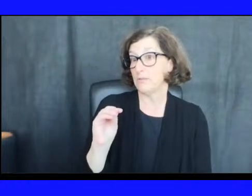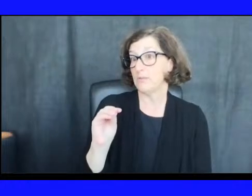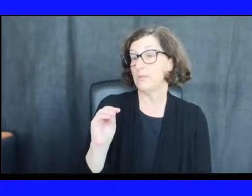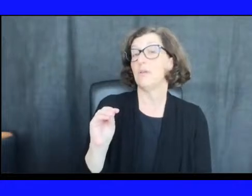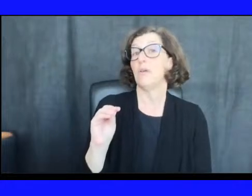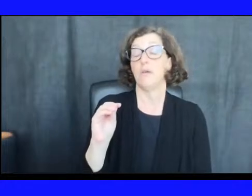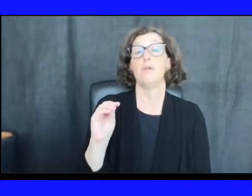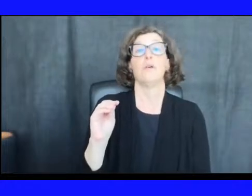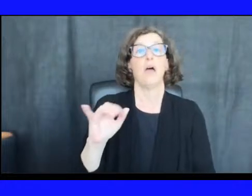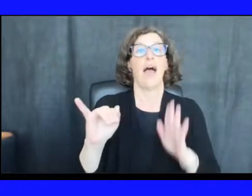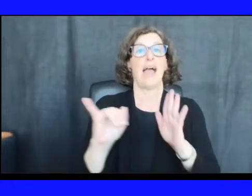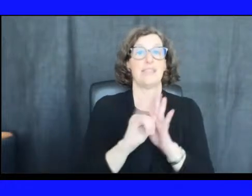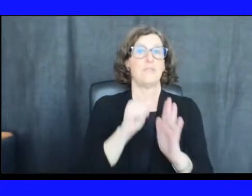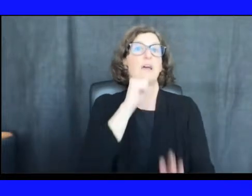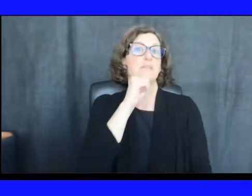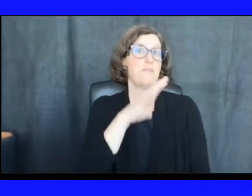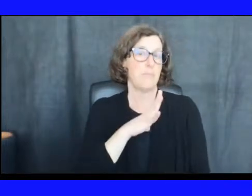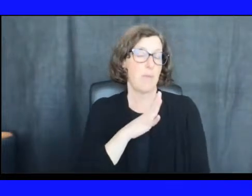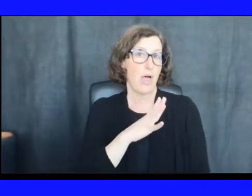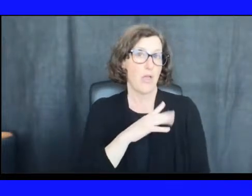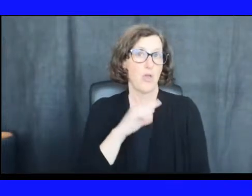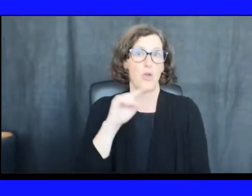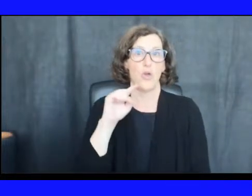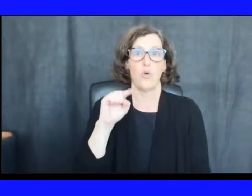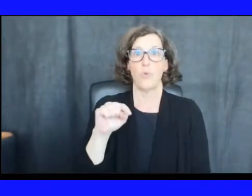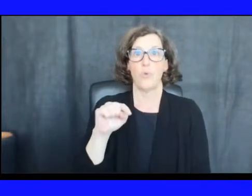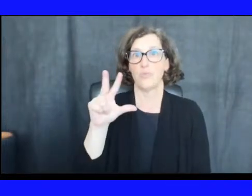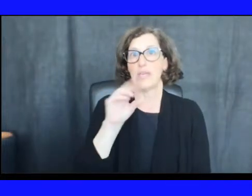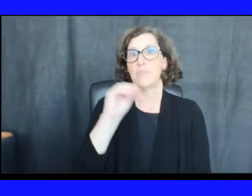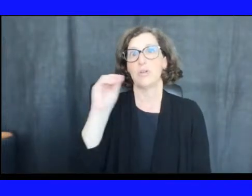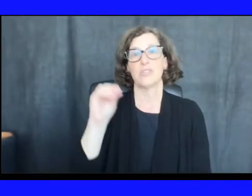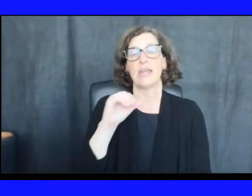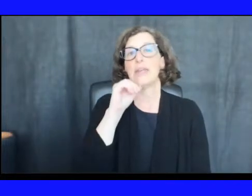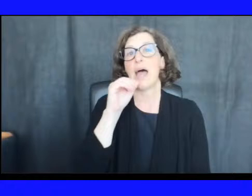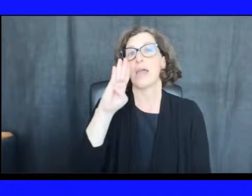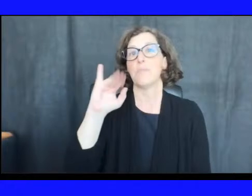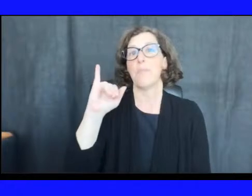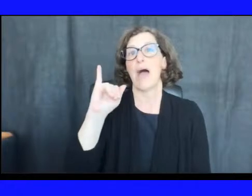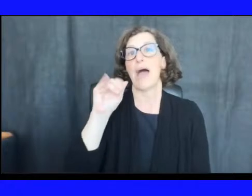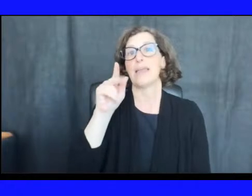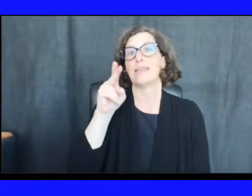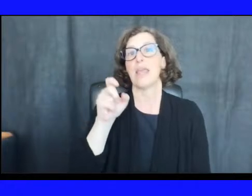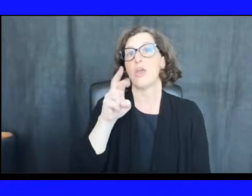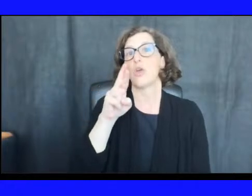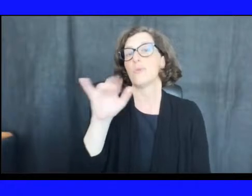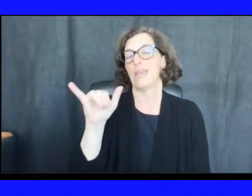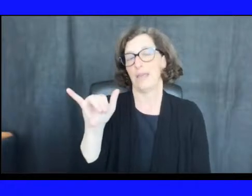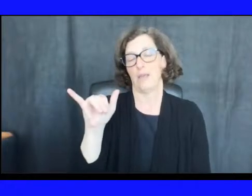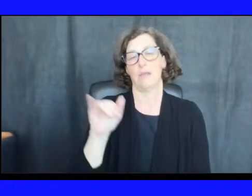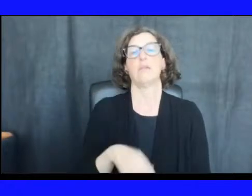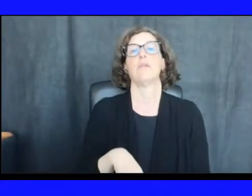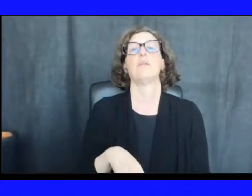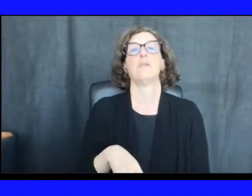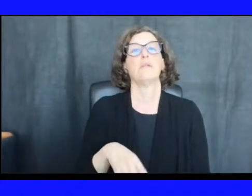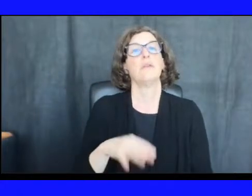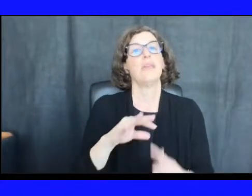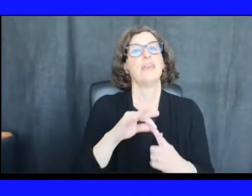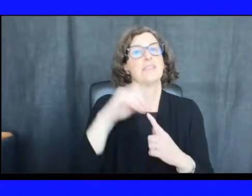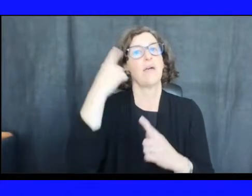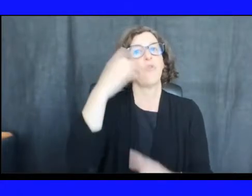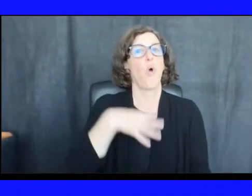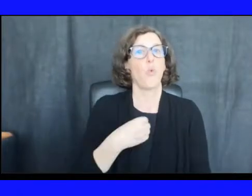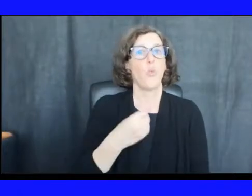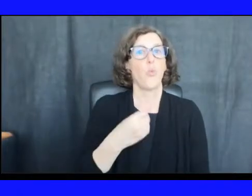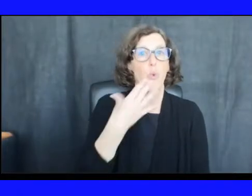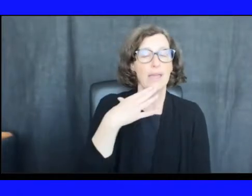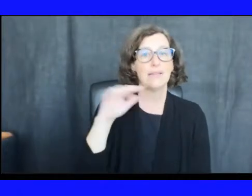1.9%. And so I know we're working very closely with our affiliates, just like we are with our patient epic